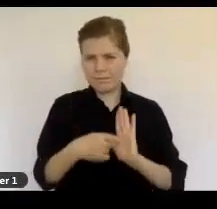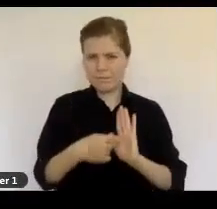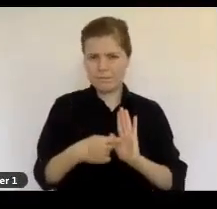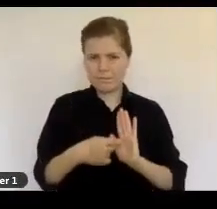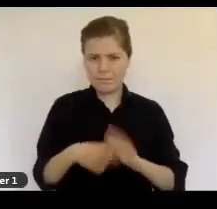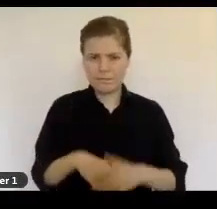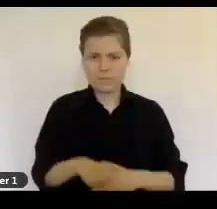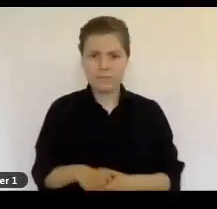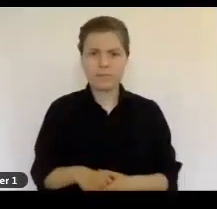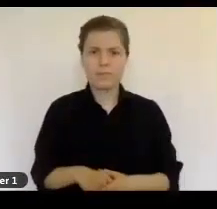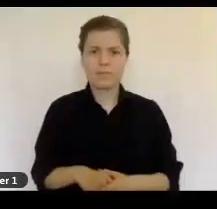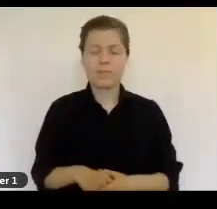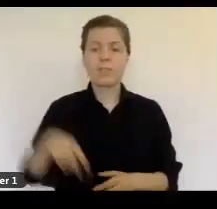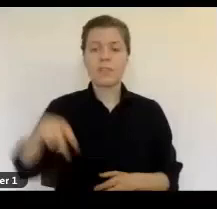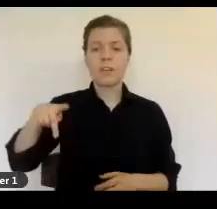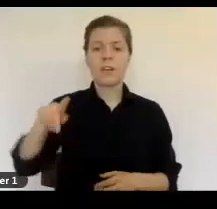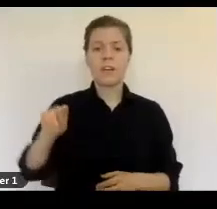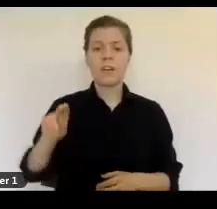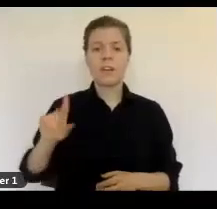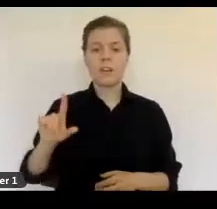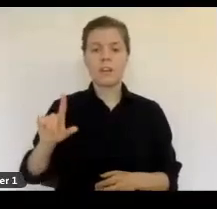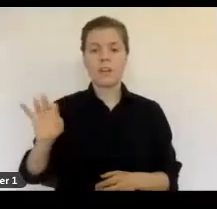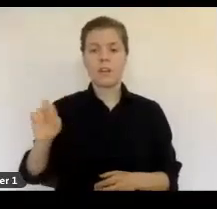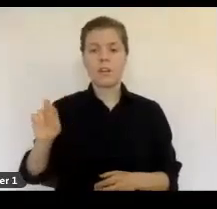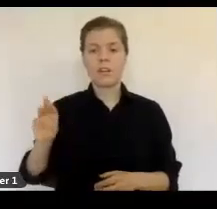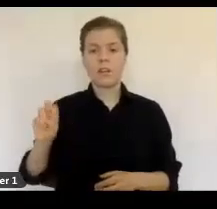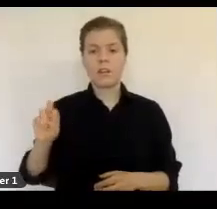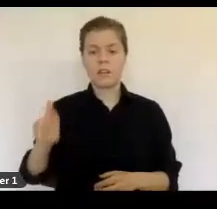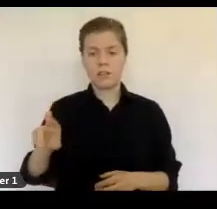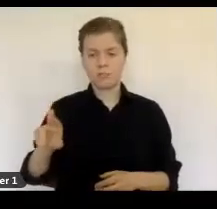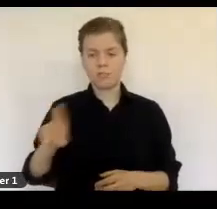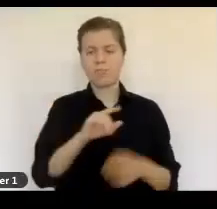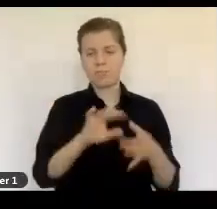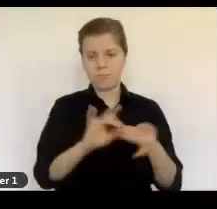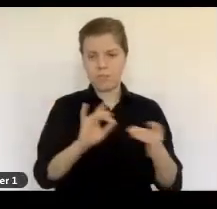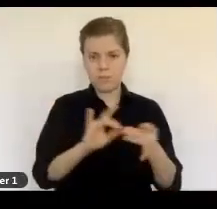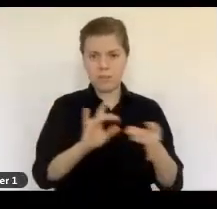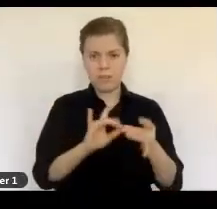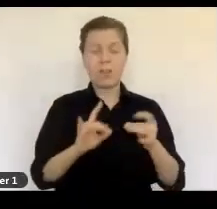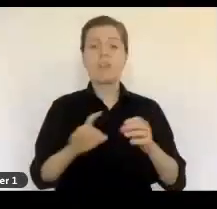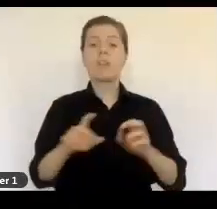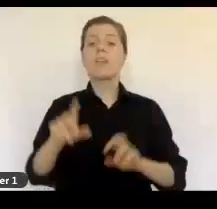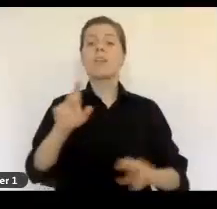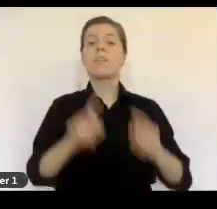examples. Paul Farmer is excellent on this. If you're familiar with him, he writes about